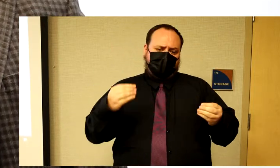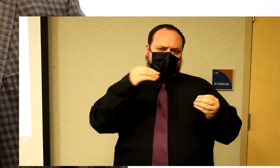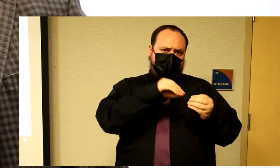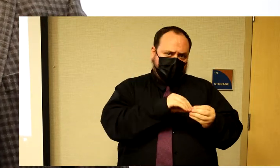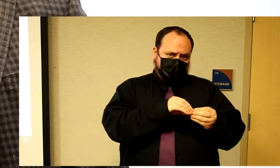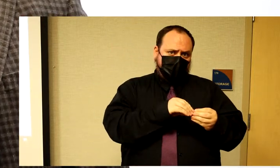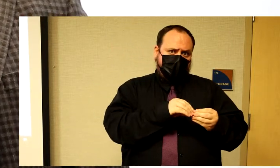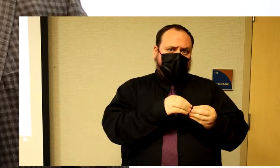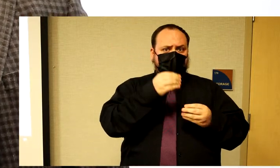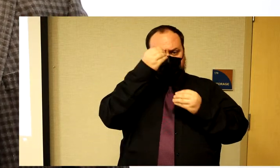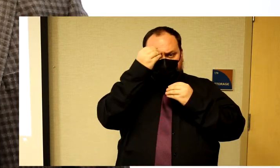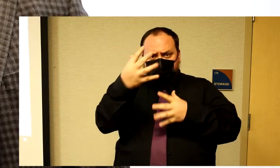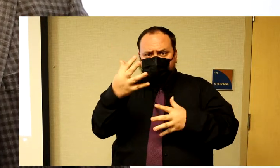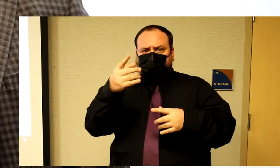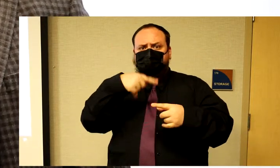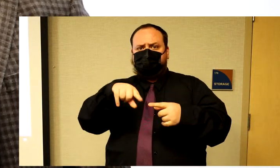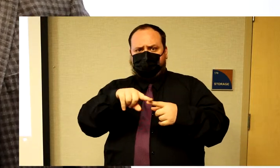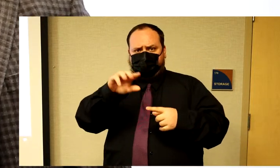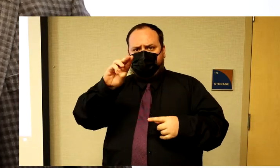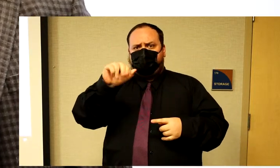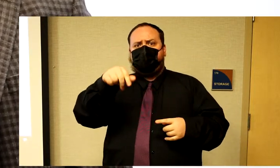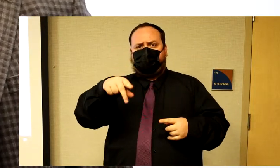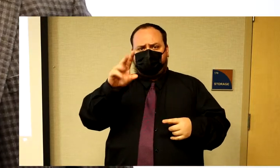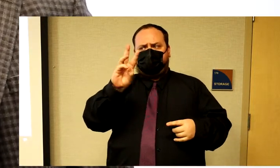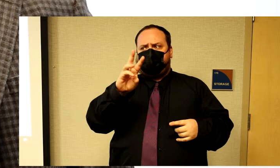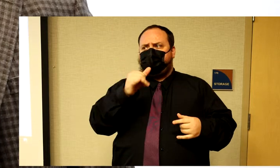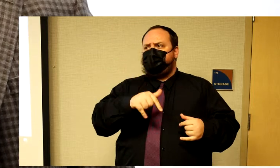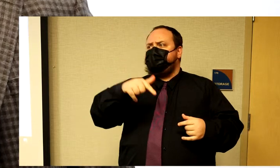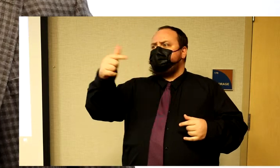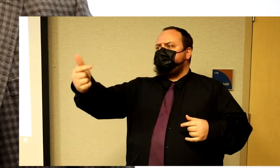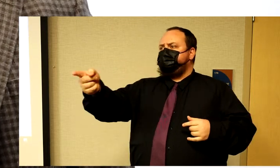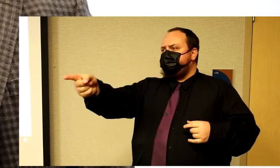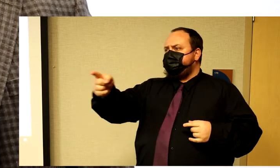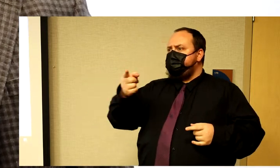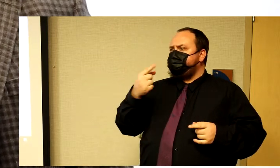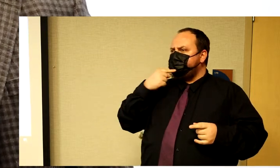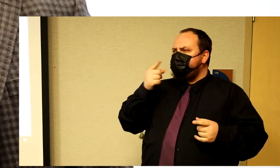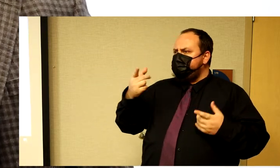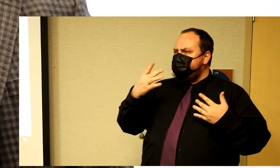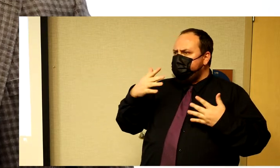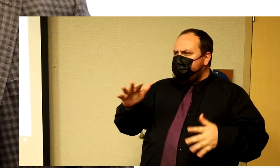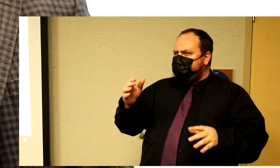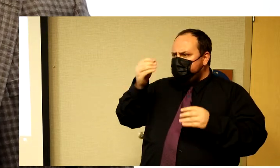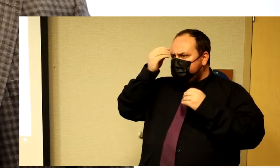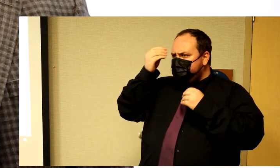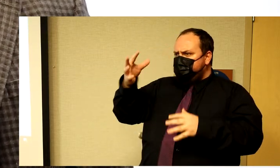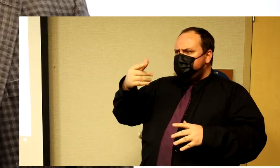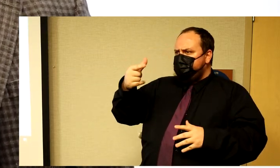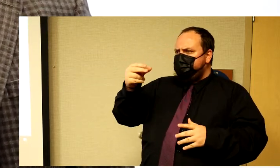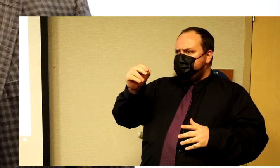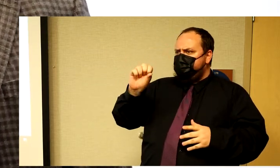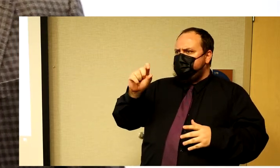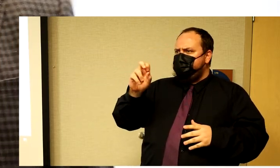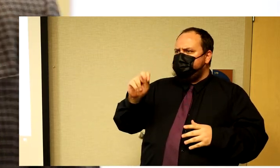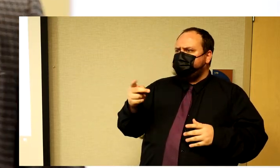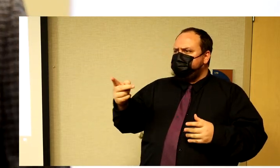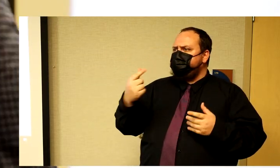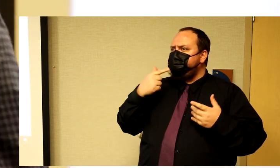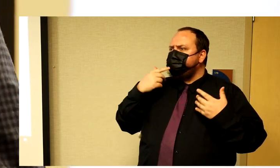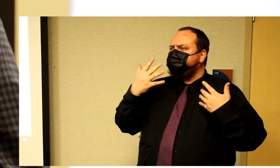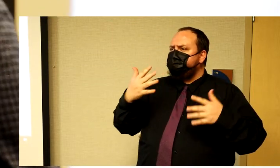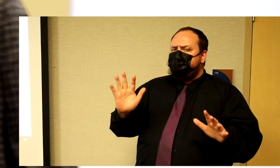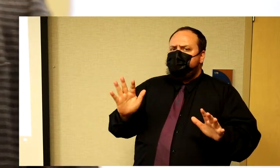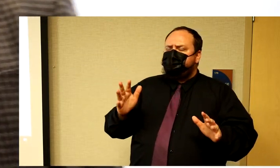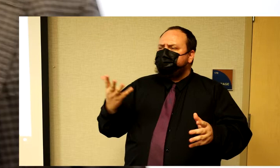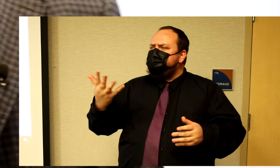6. Now, you mentioned that Goshen is you had a technical term. It doesn't. Census designated place.